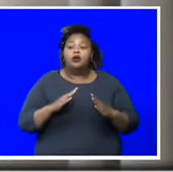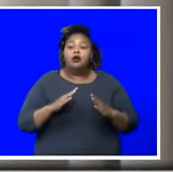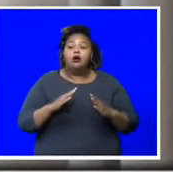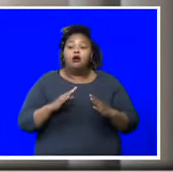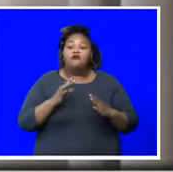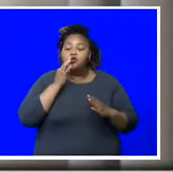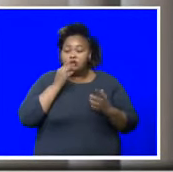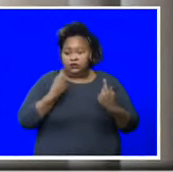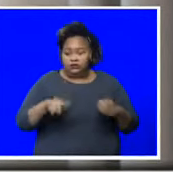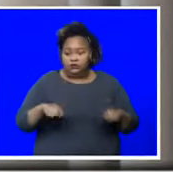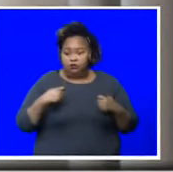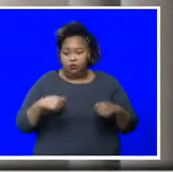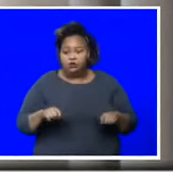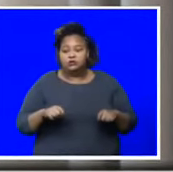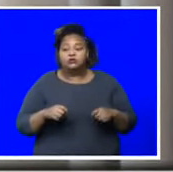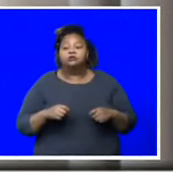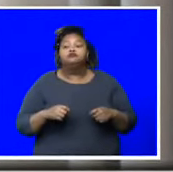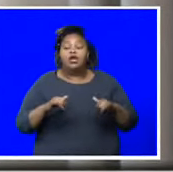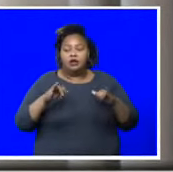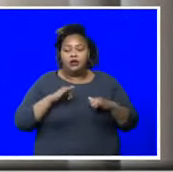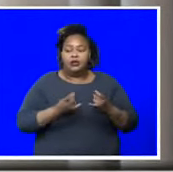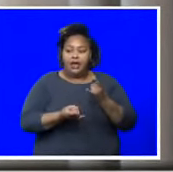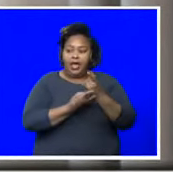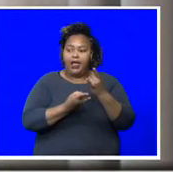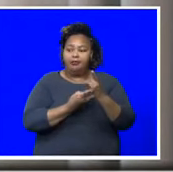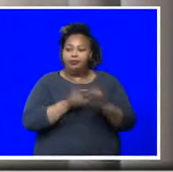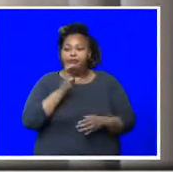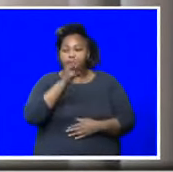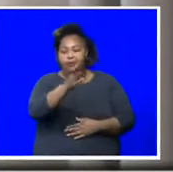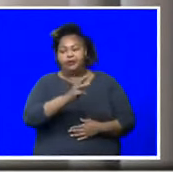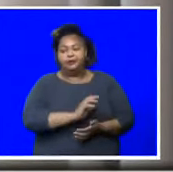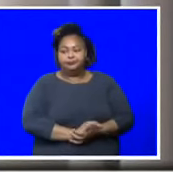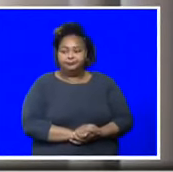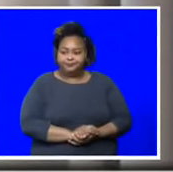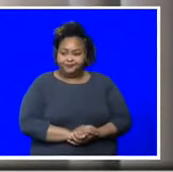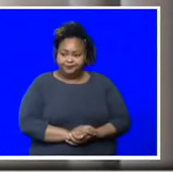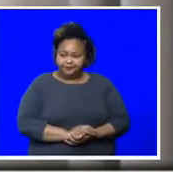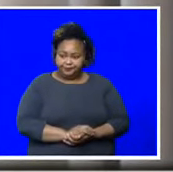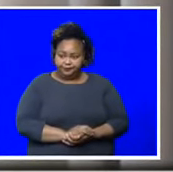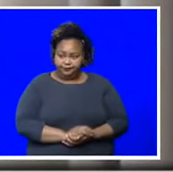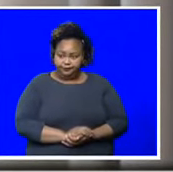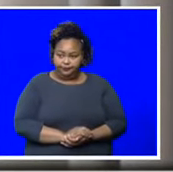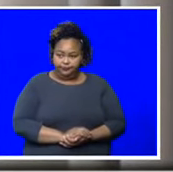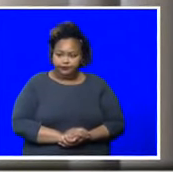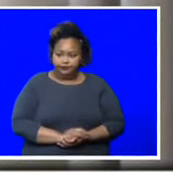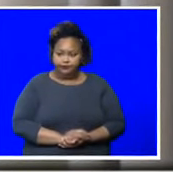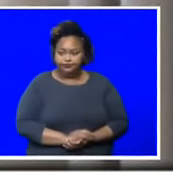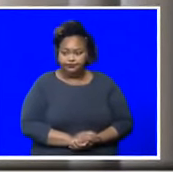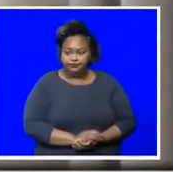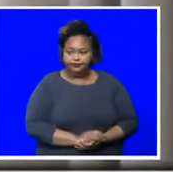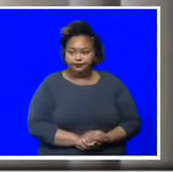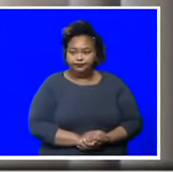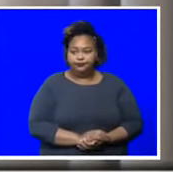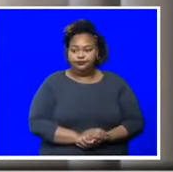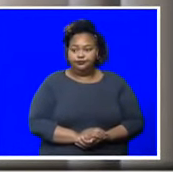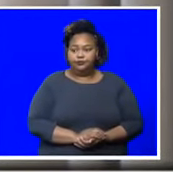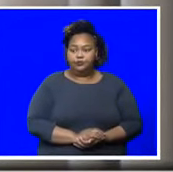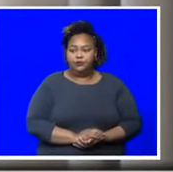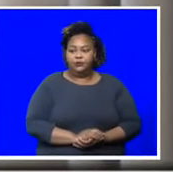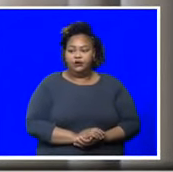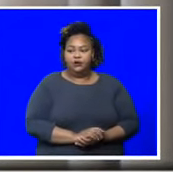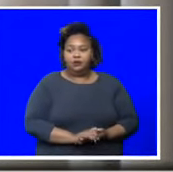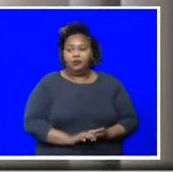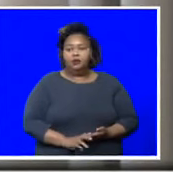the fact that our curriculum, be it at basic level or tertiary level, no